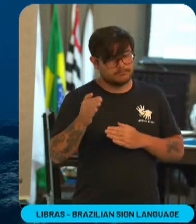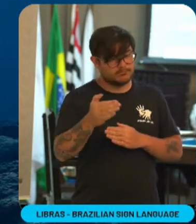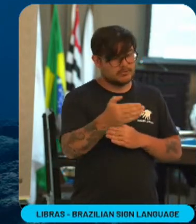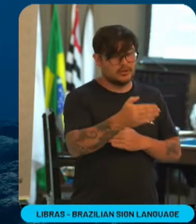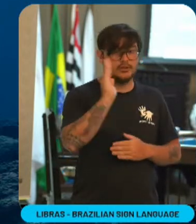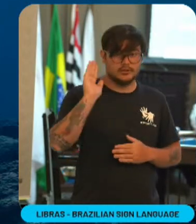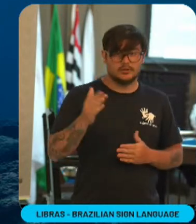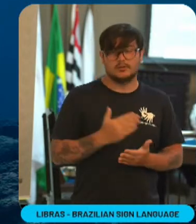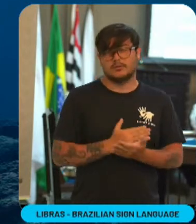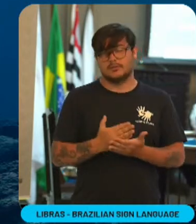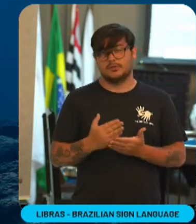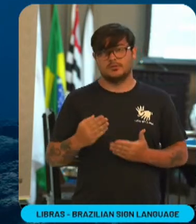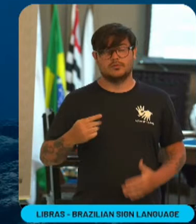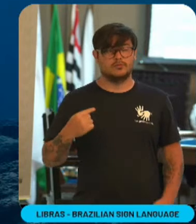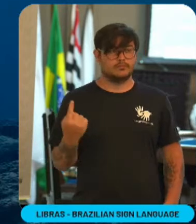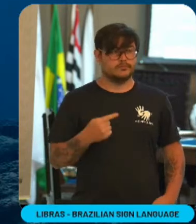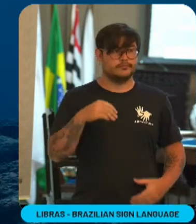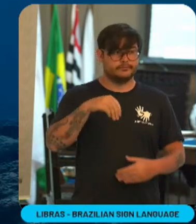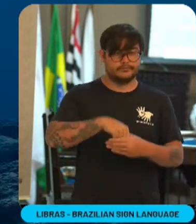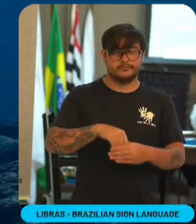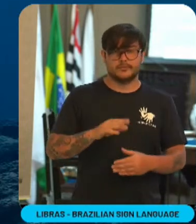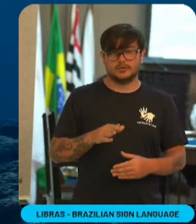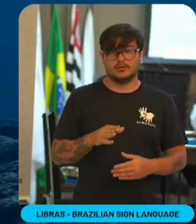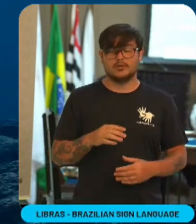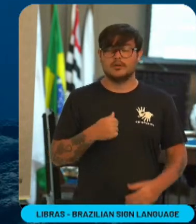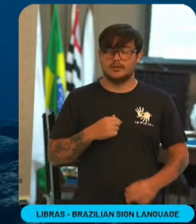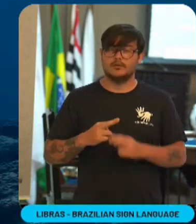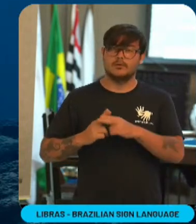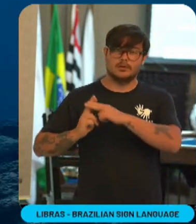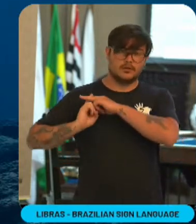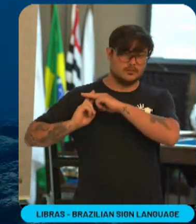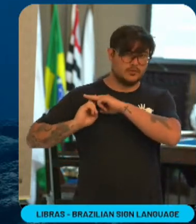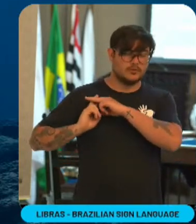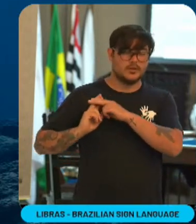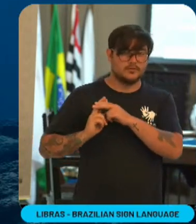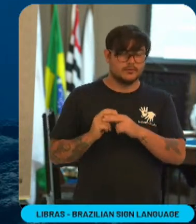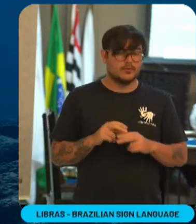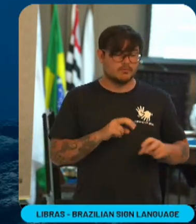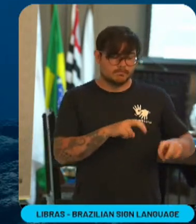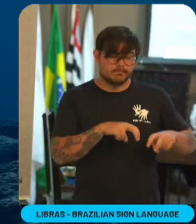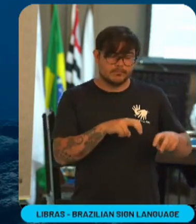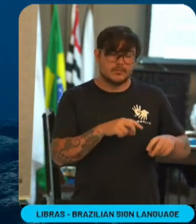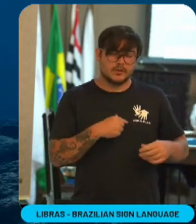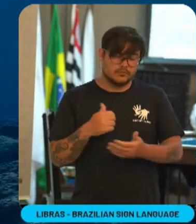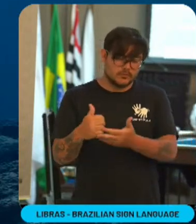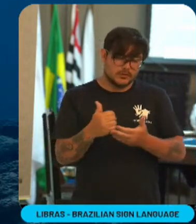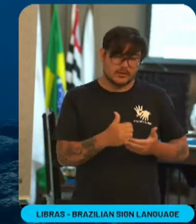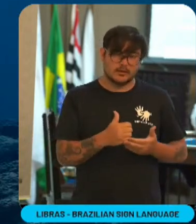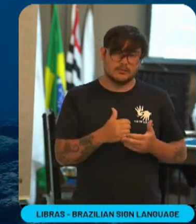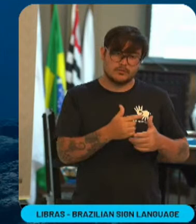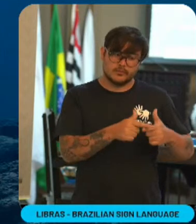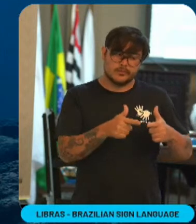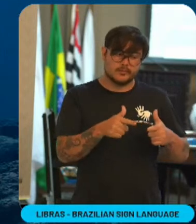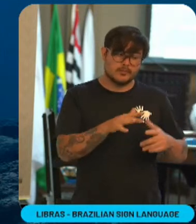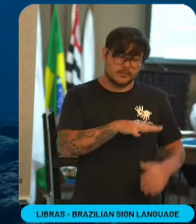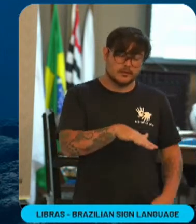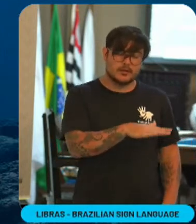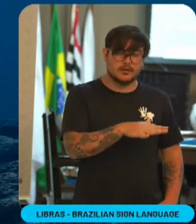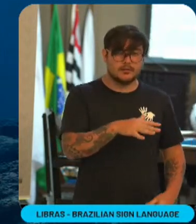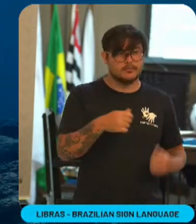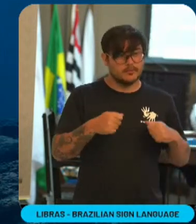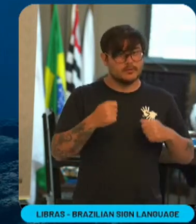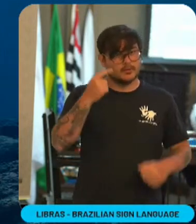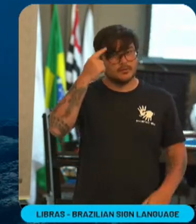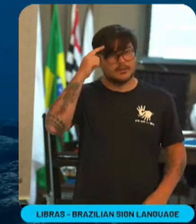curve that we are already inserted in. And I myself, responsible for agribusiness, I am in charge